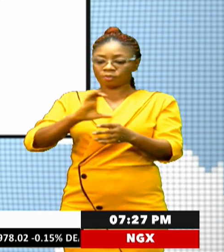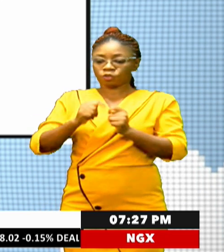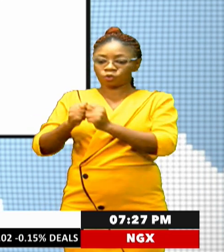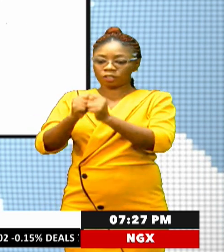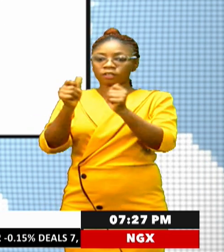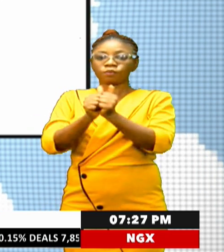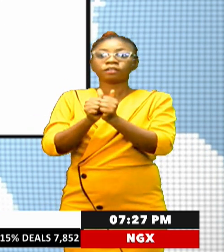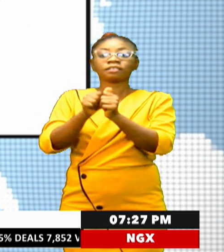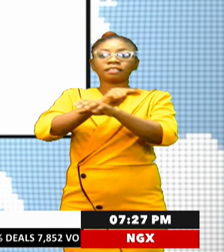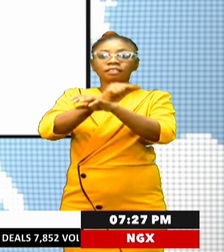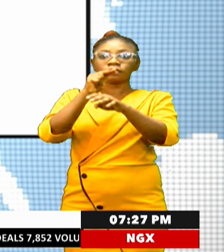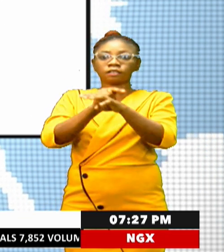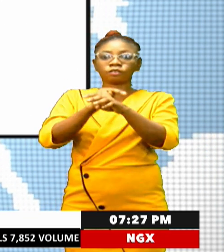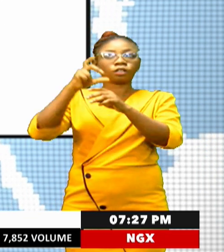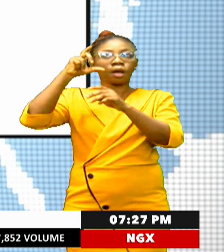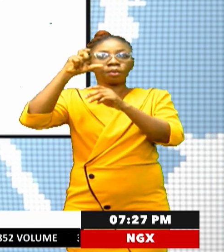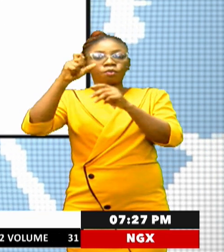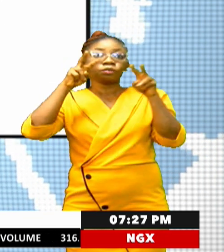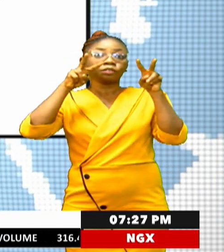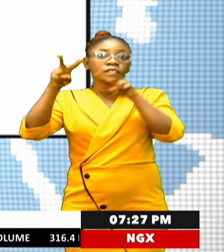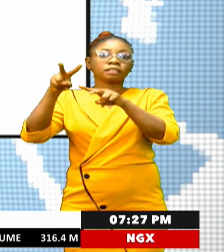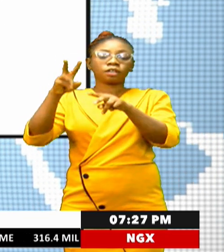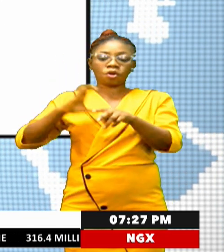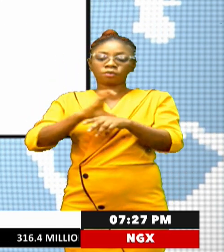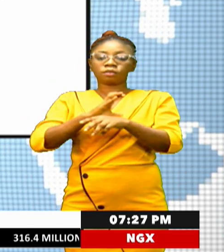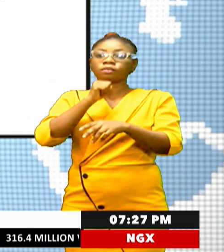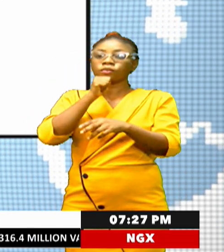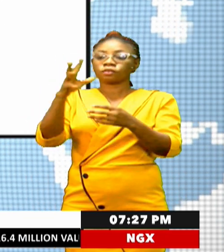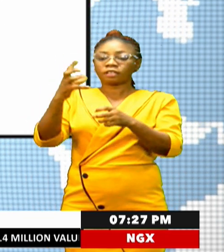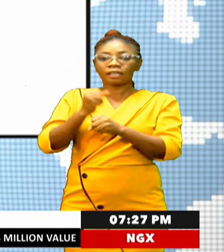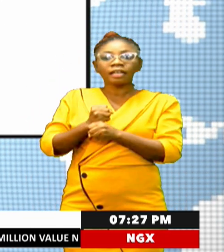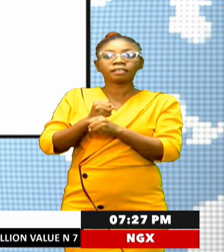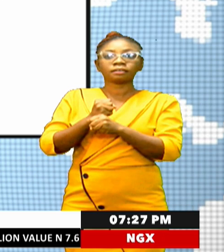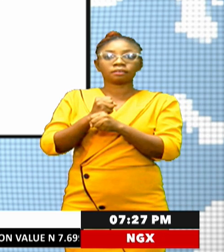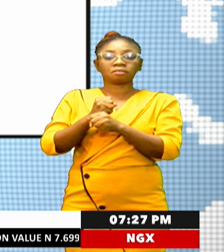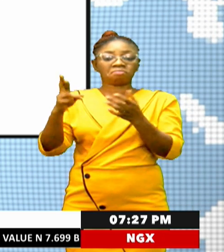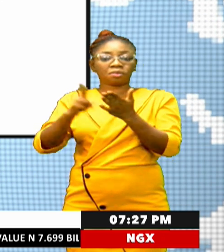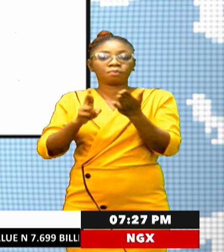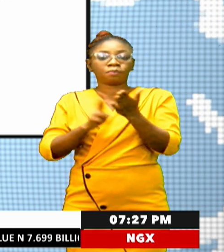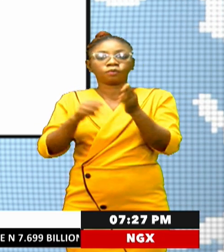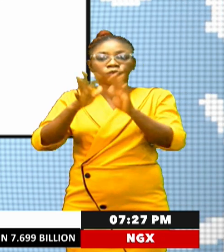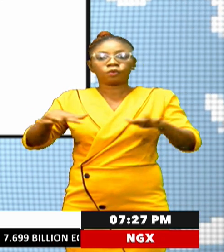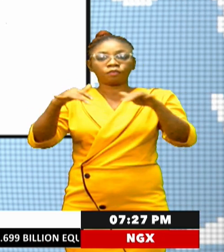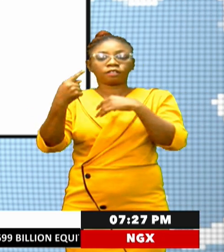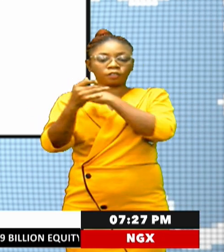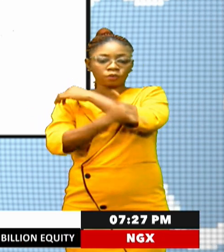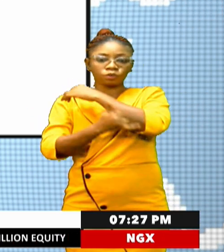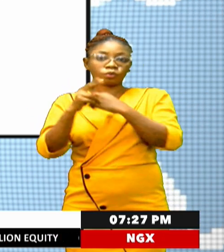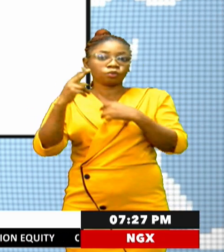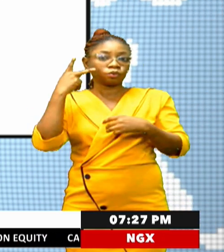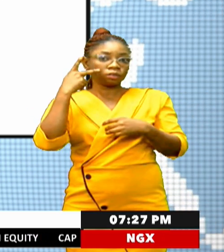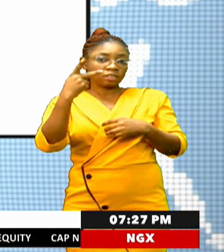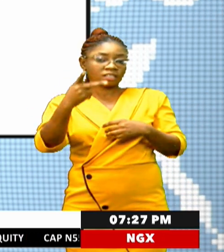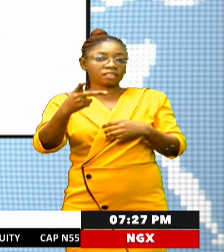National Moon Sighting Committee, did not receive report from various moon sighting committees across the country, confirming sighting of the